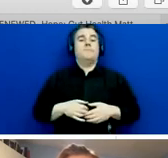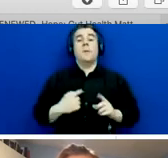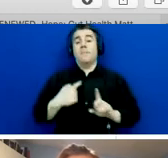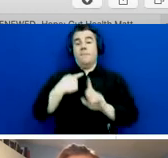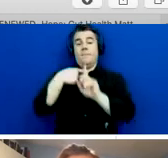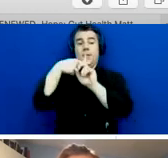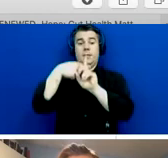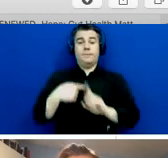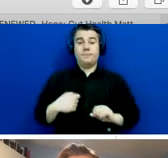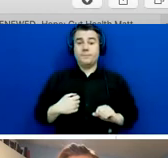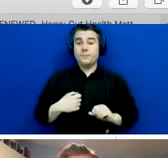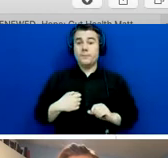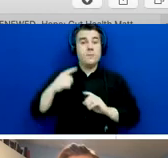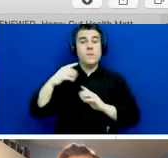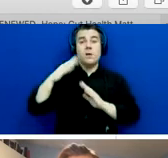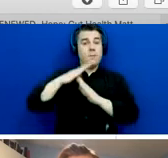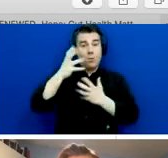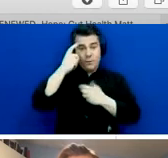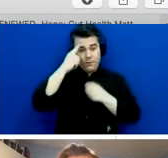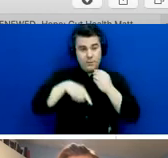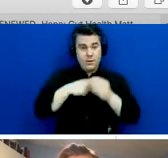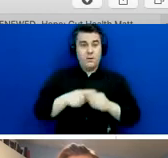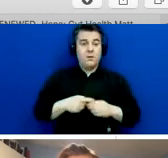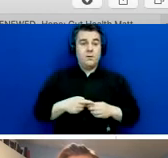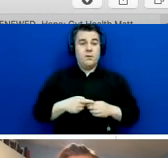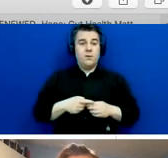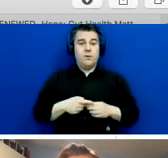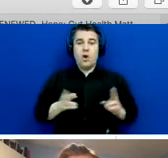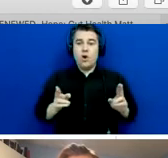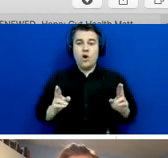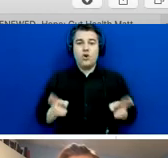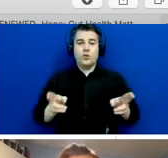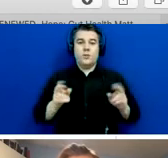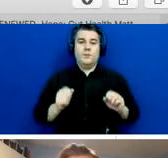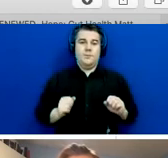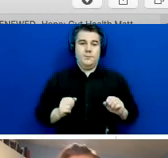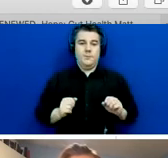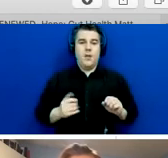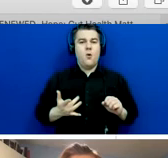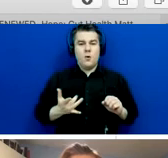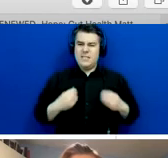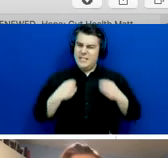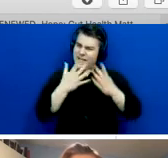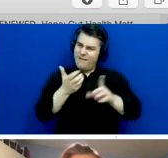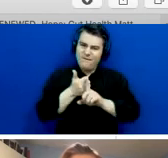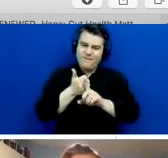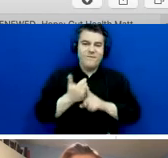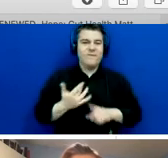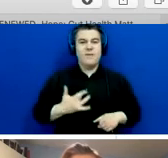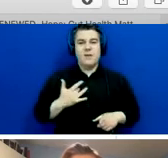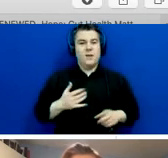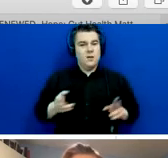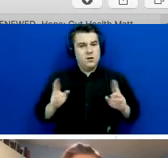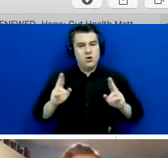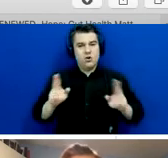the main thing I want you to think about is urgency. I want you to all have a sense of urgency. Now, granted, I would have said